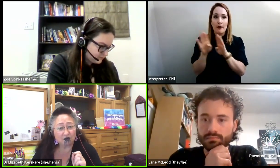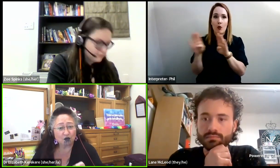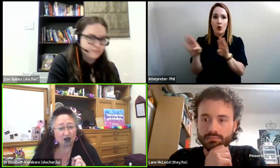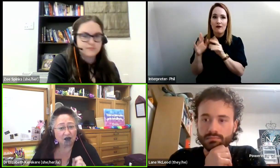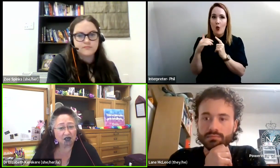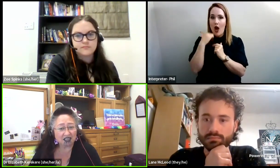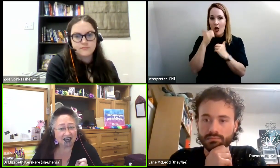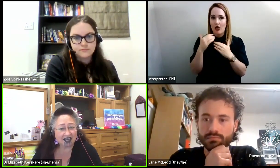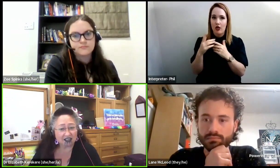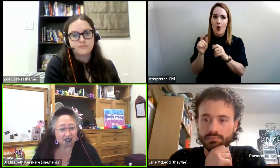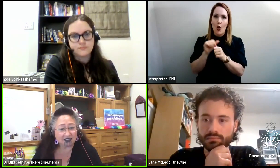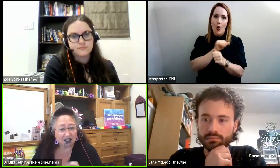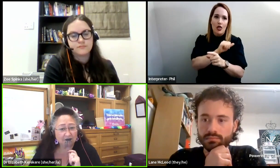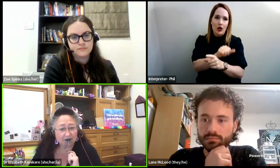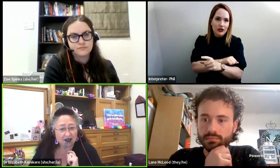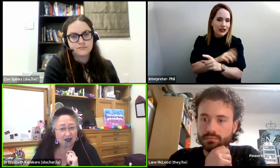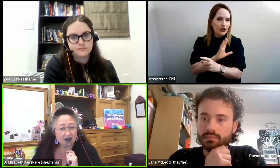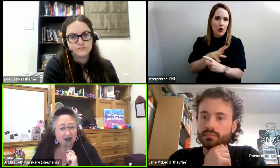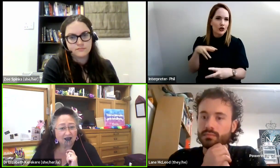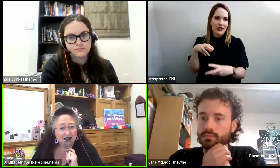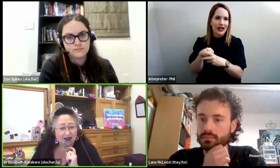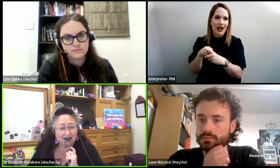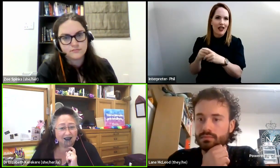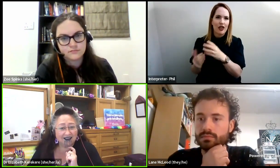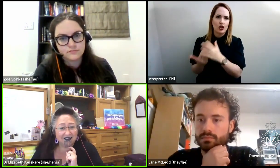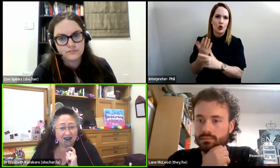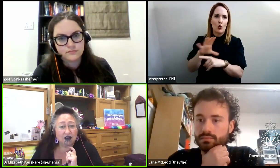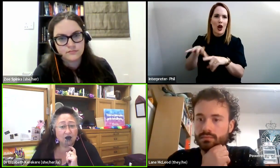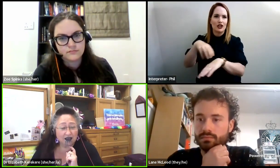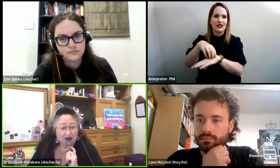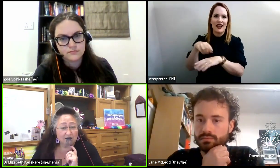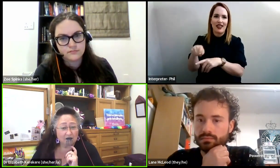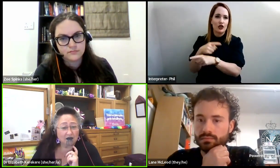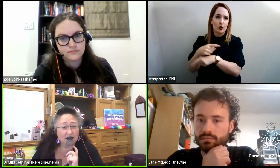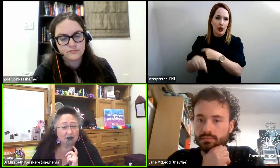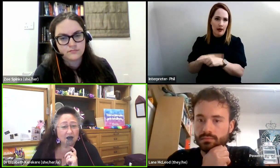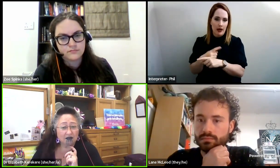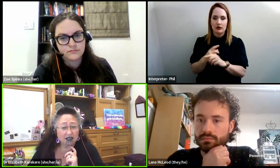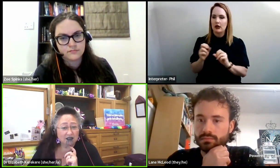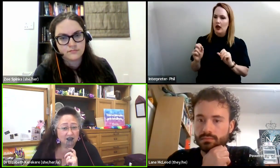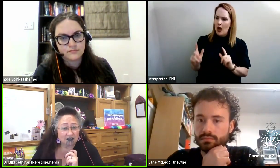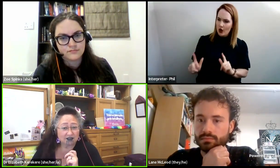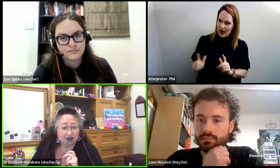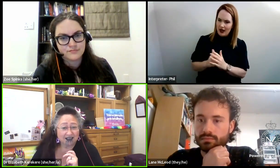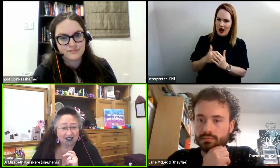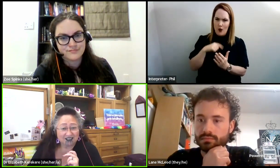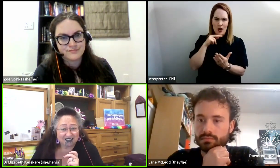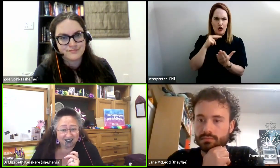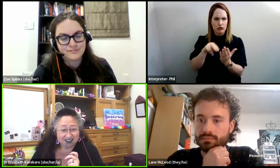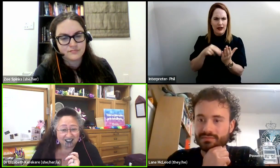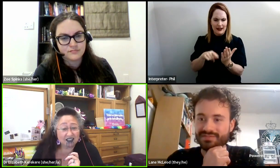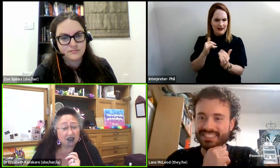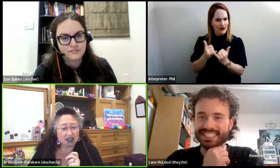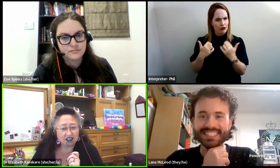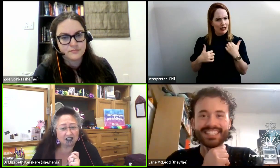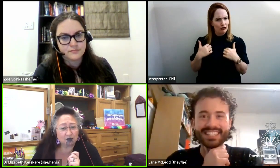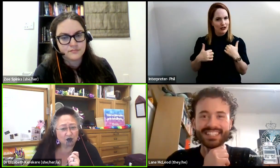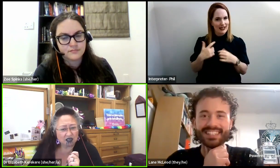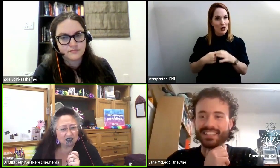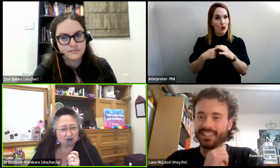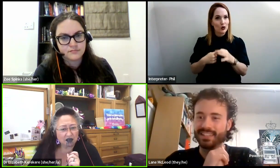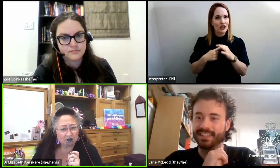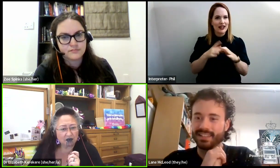Whānau Order Commissioning Agency. Okay, I'm going to read this because this is a very interesting question. The